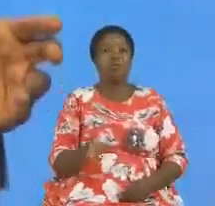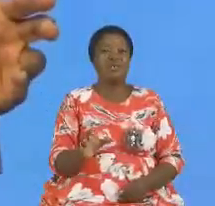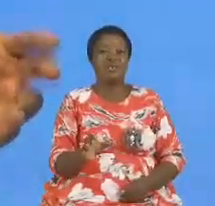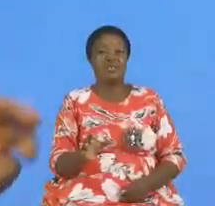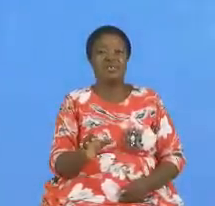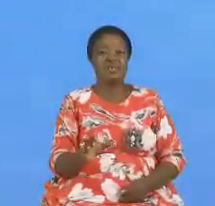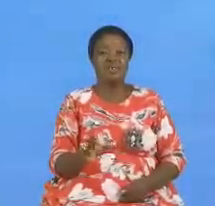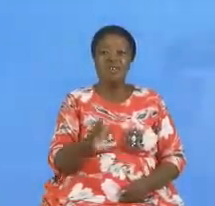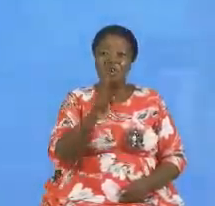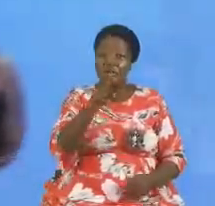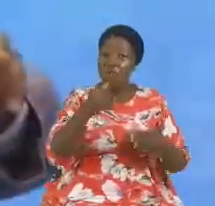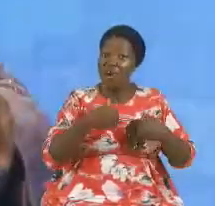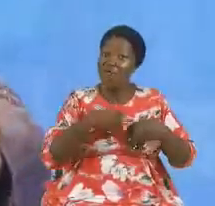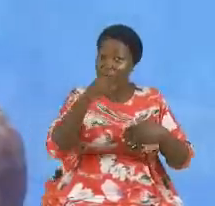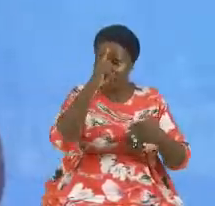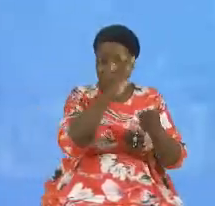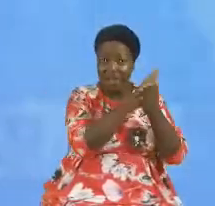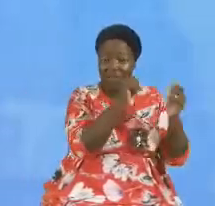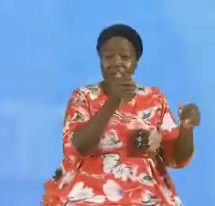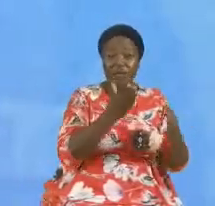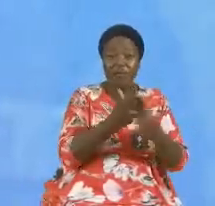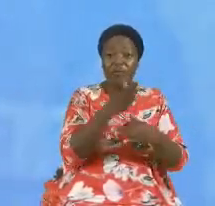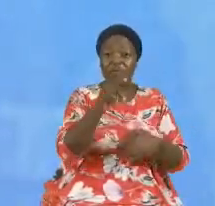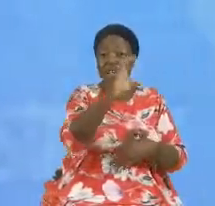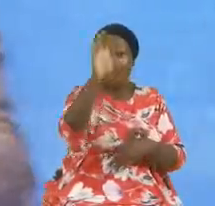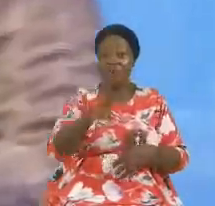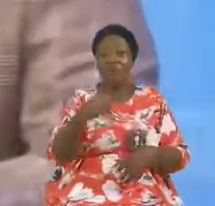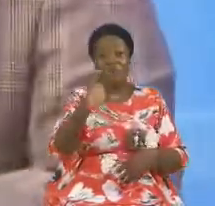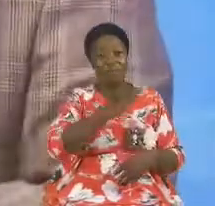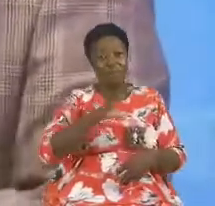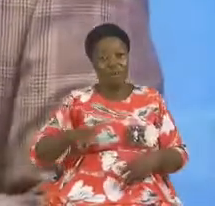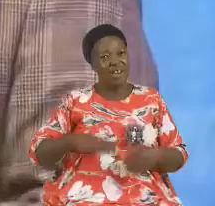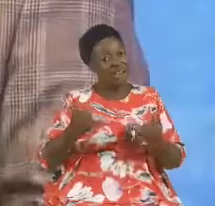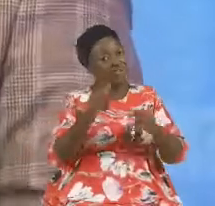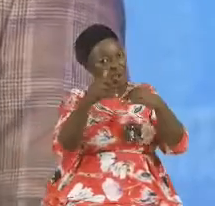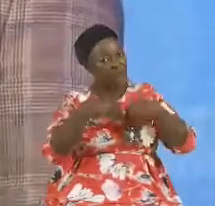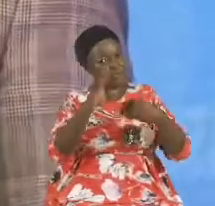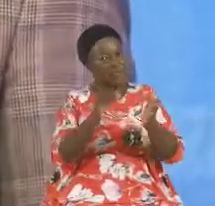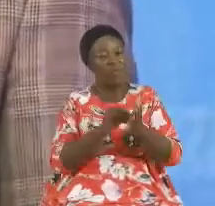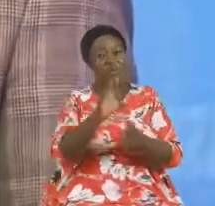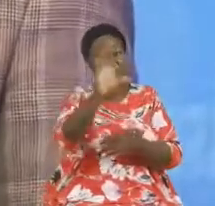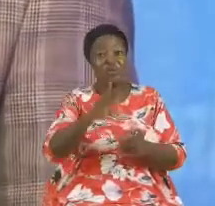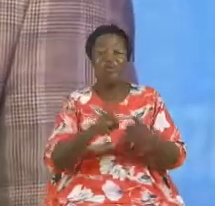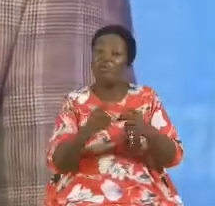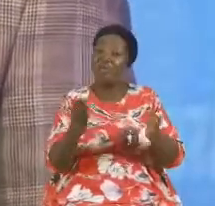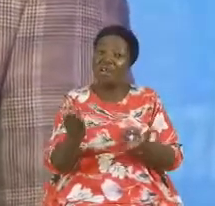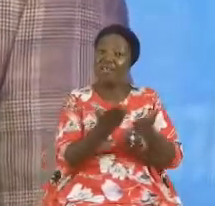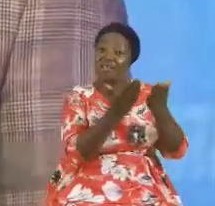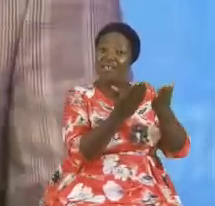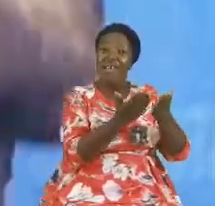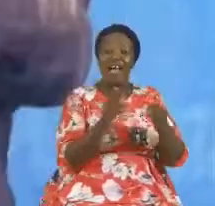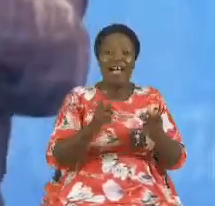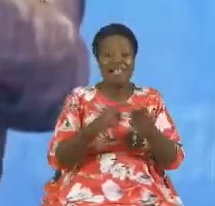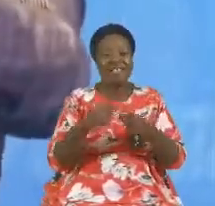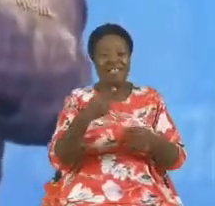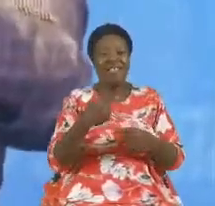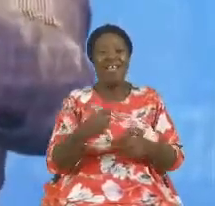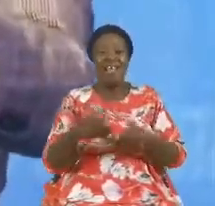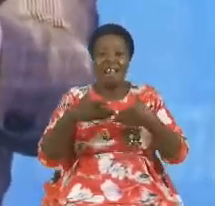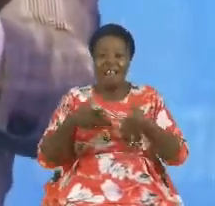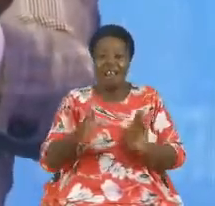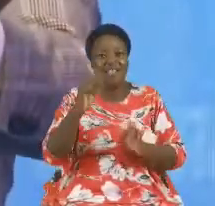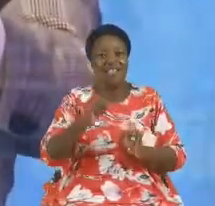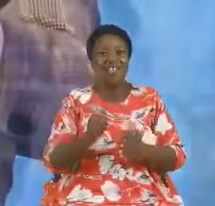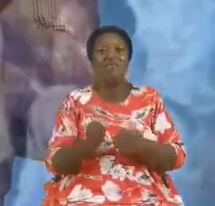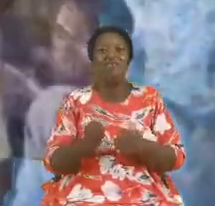up his cross. You have believed through the cross of Christ. Now you have your own